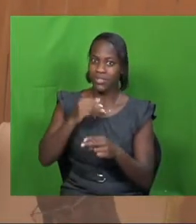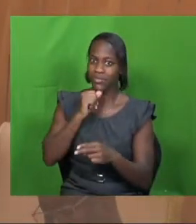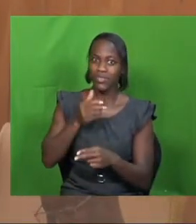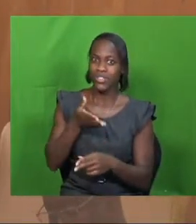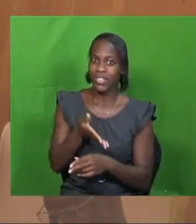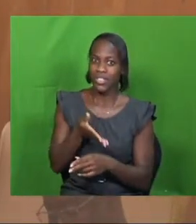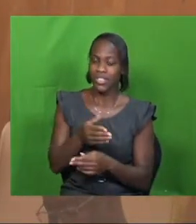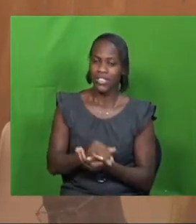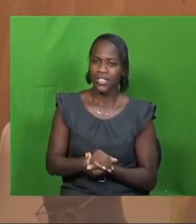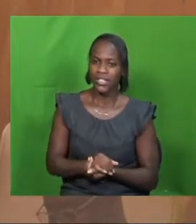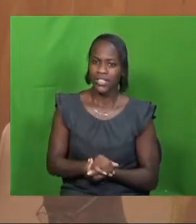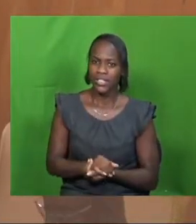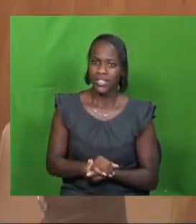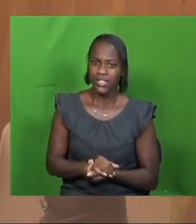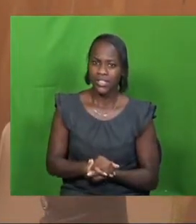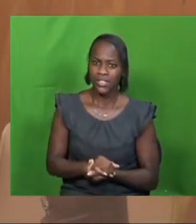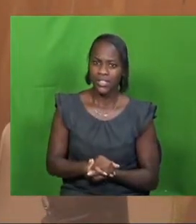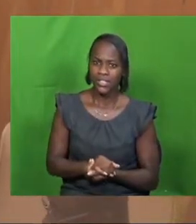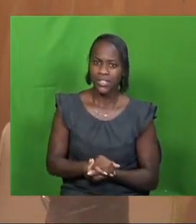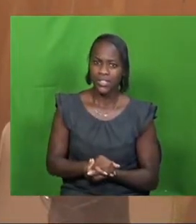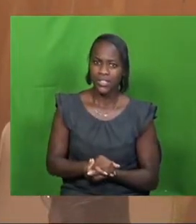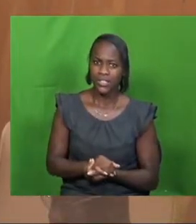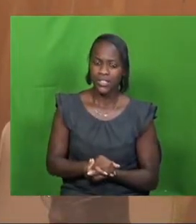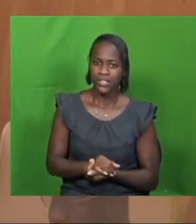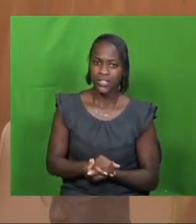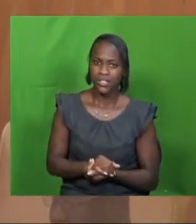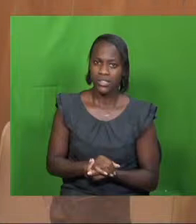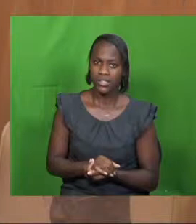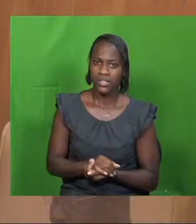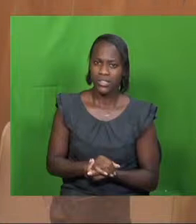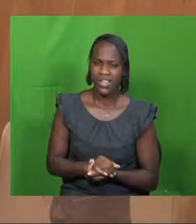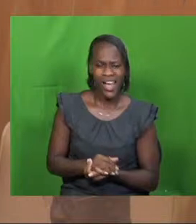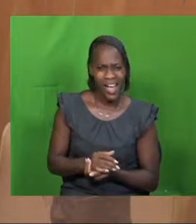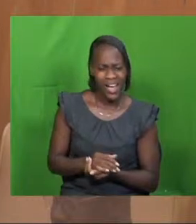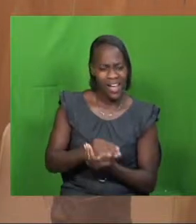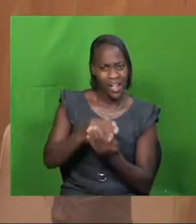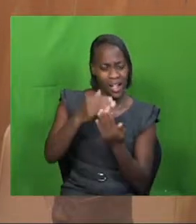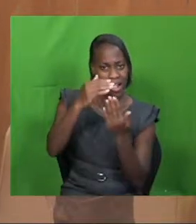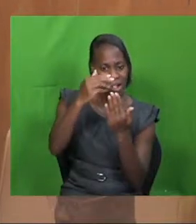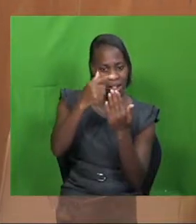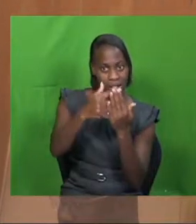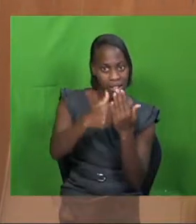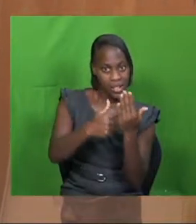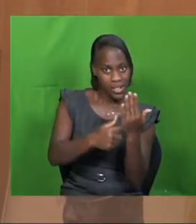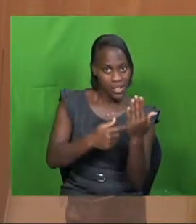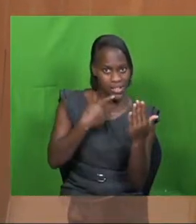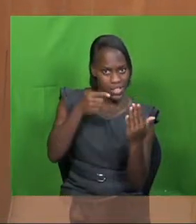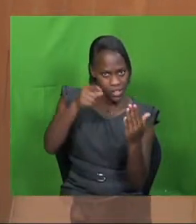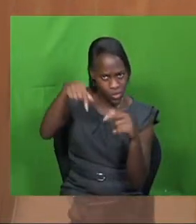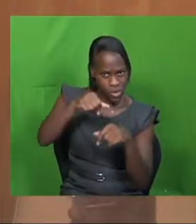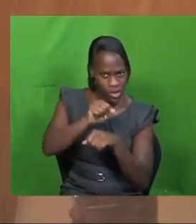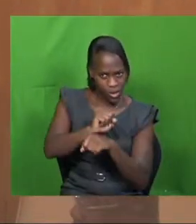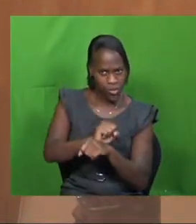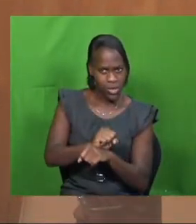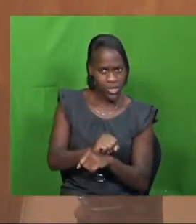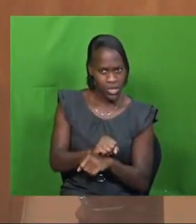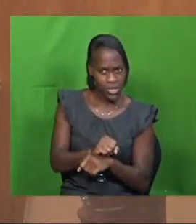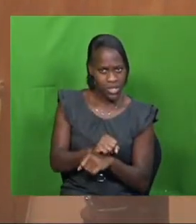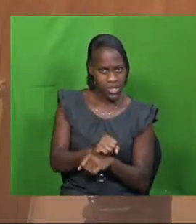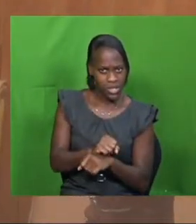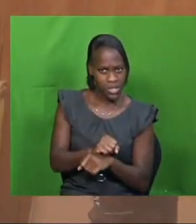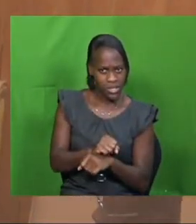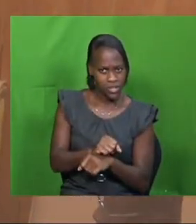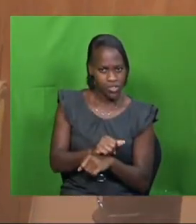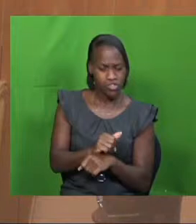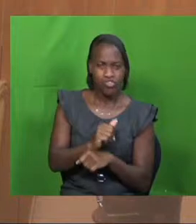Why? The list that you are reading is present. We show that you were present. Yes, please. Yes, it's